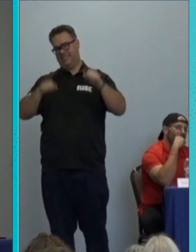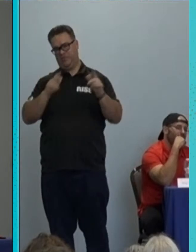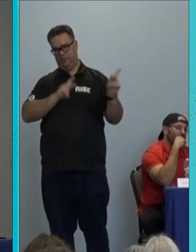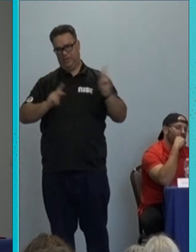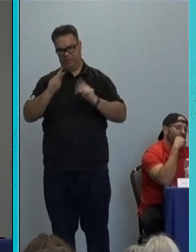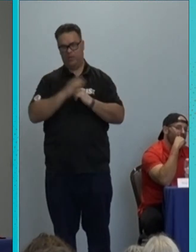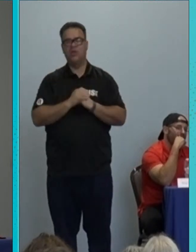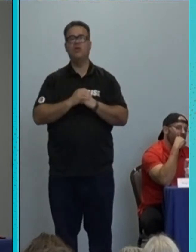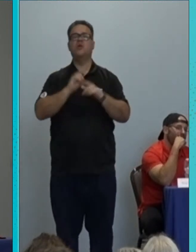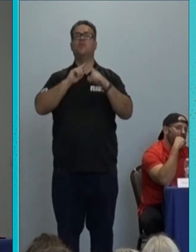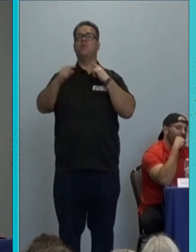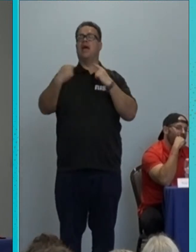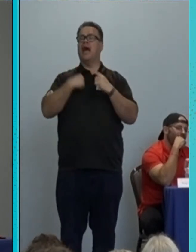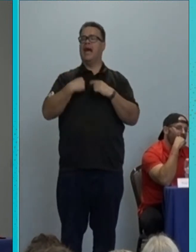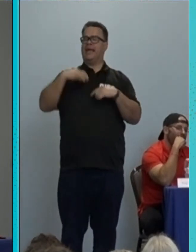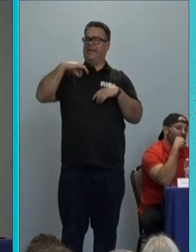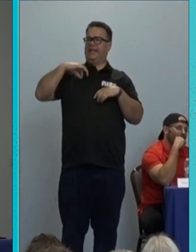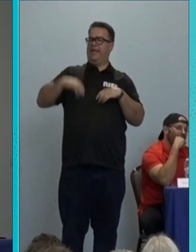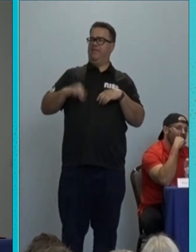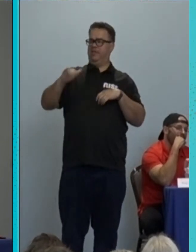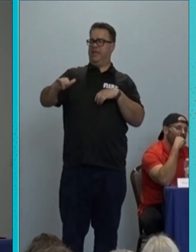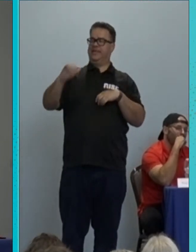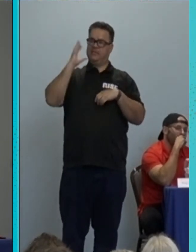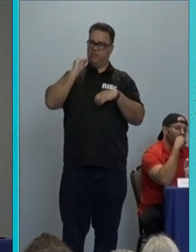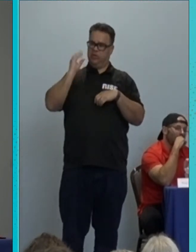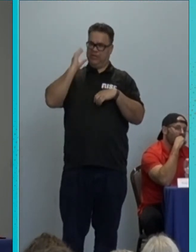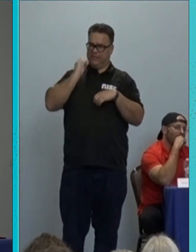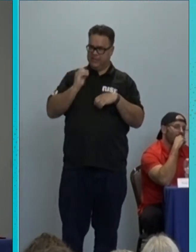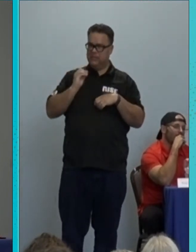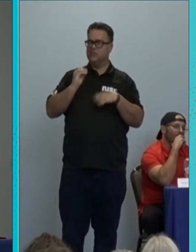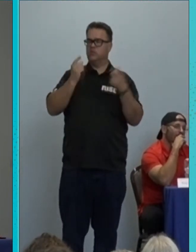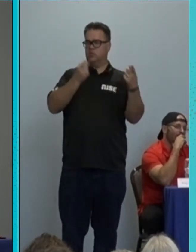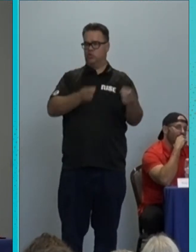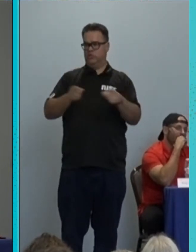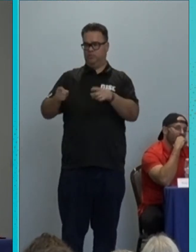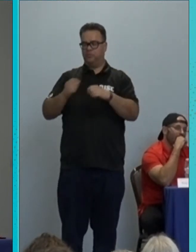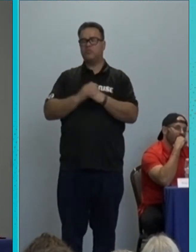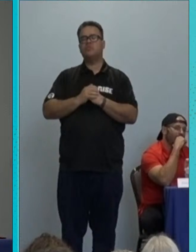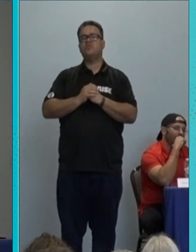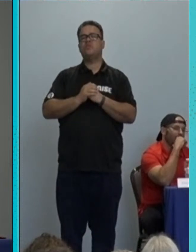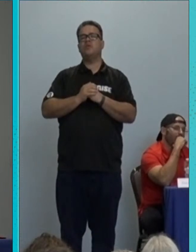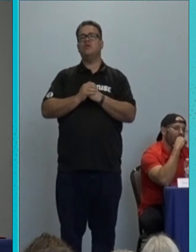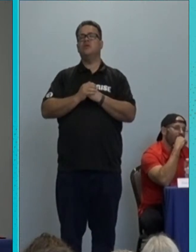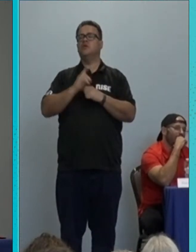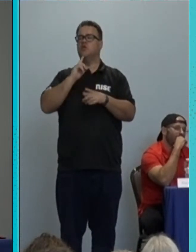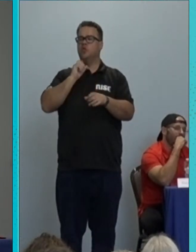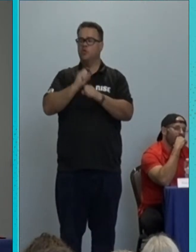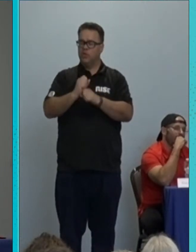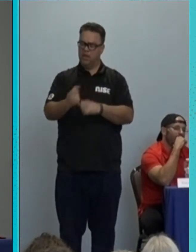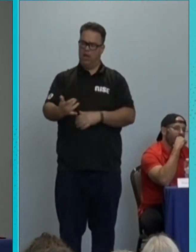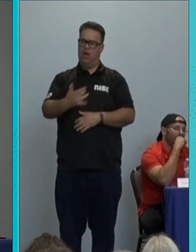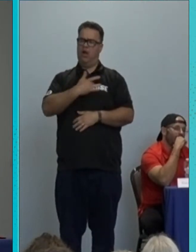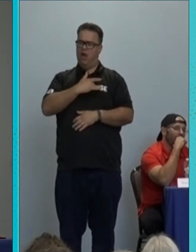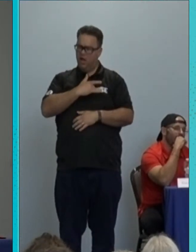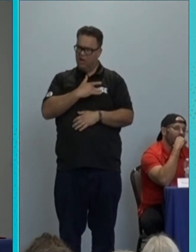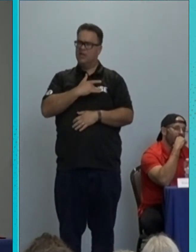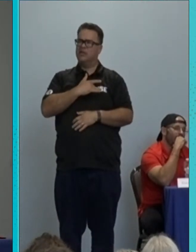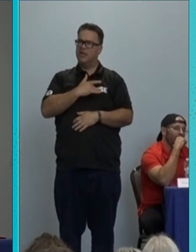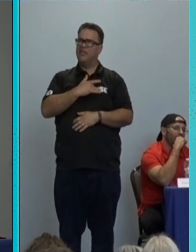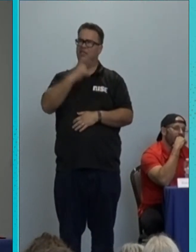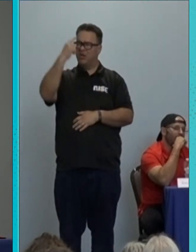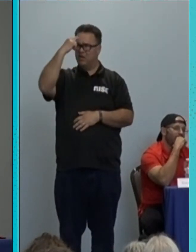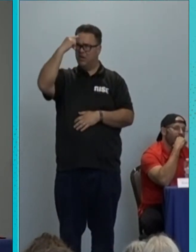people. But I took away from that episode something that really touched me, which